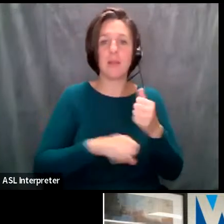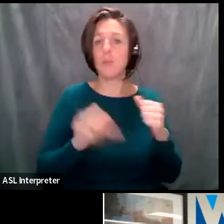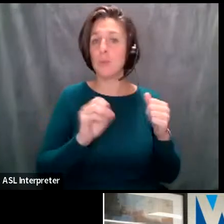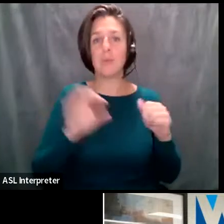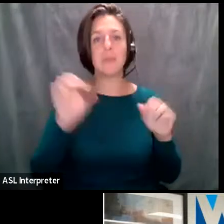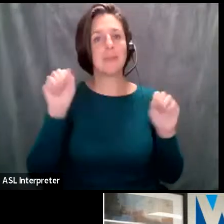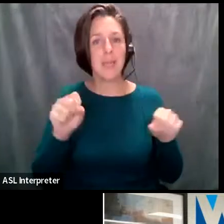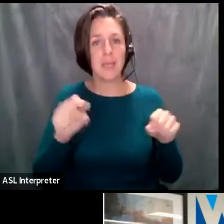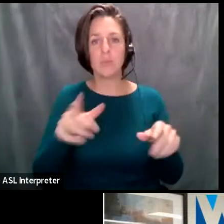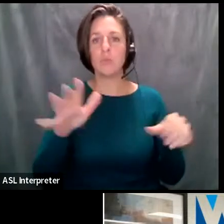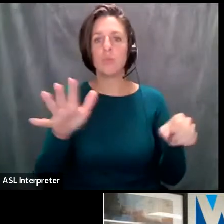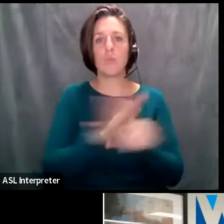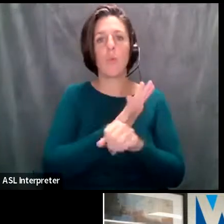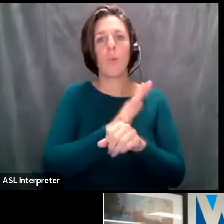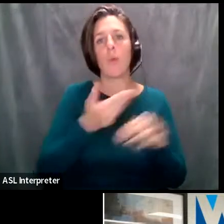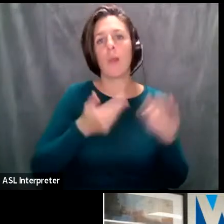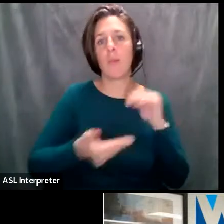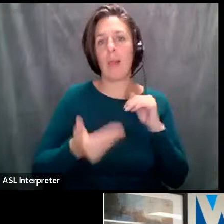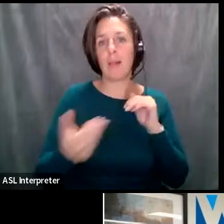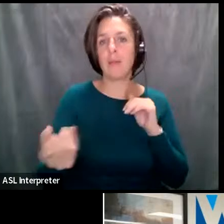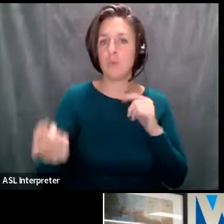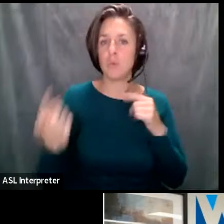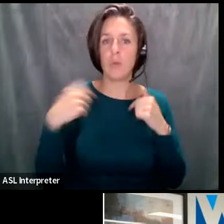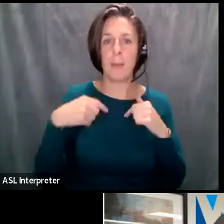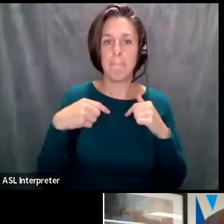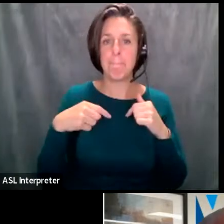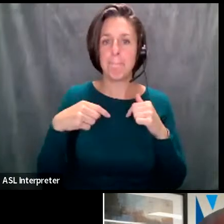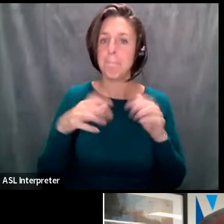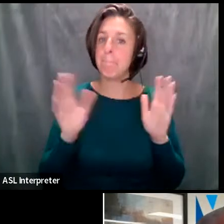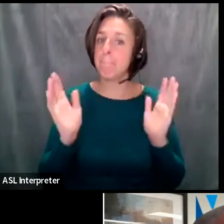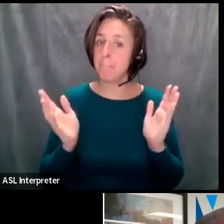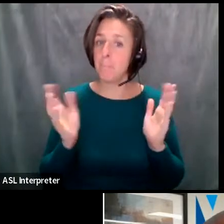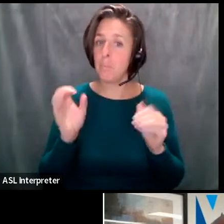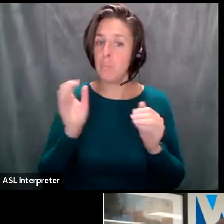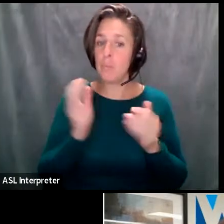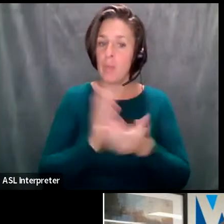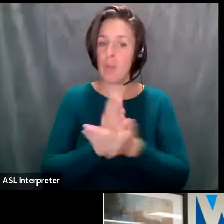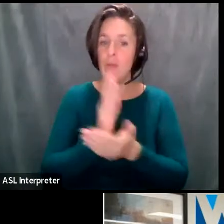totally welcome to come. All right, so I will go on.